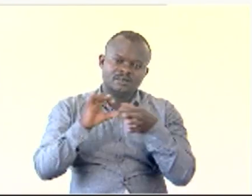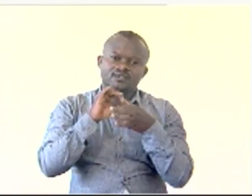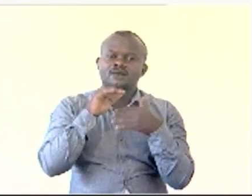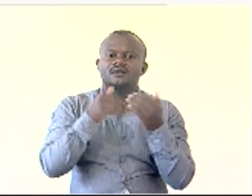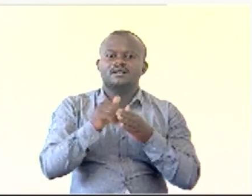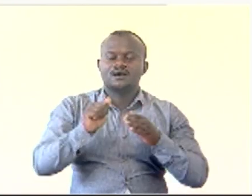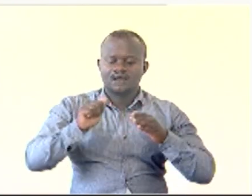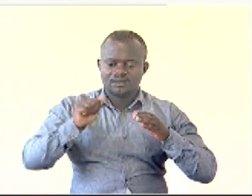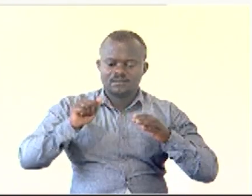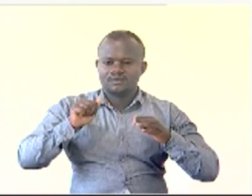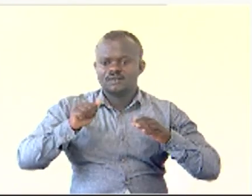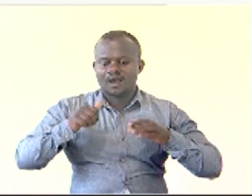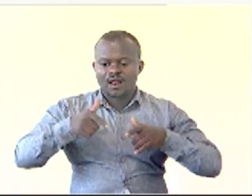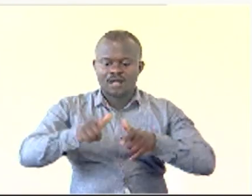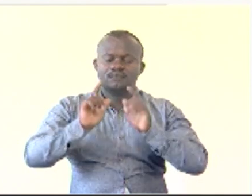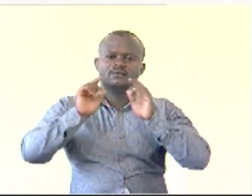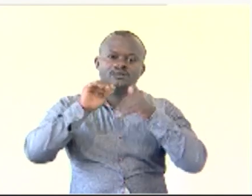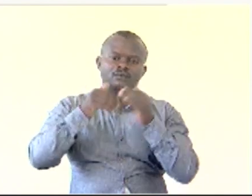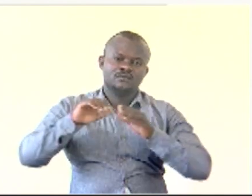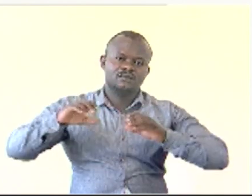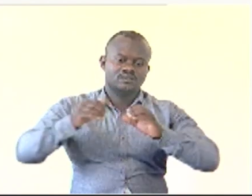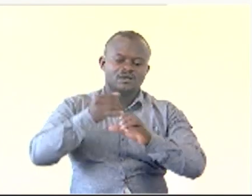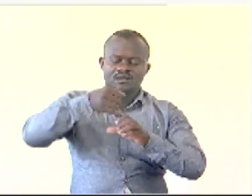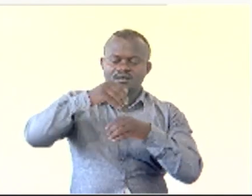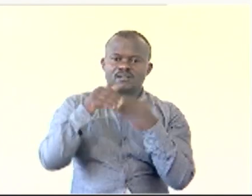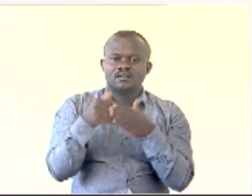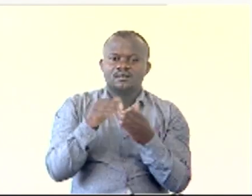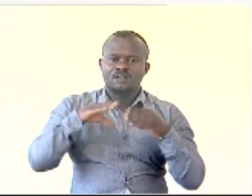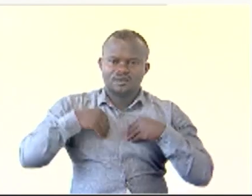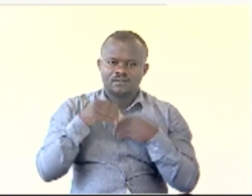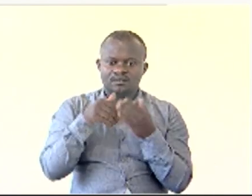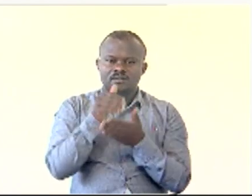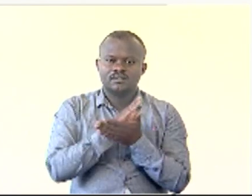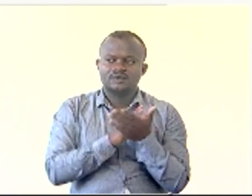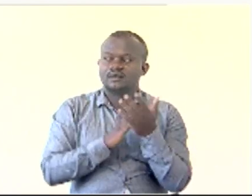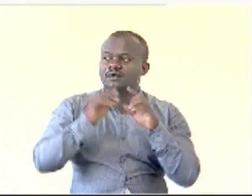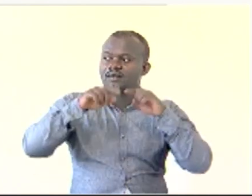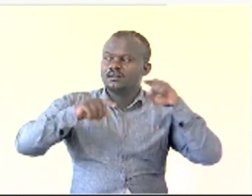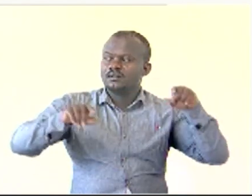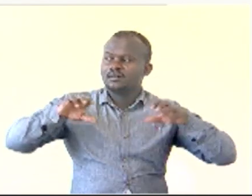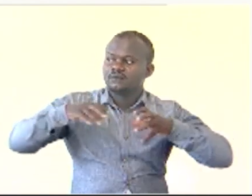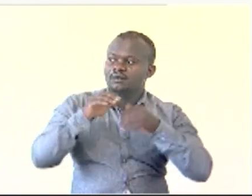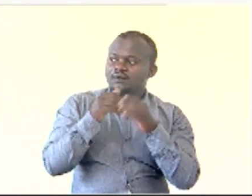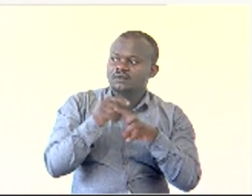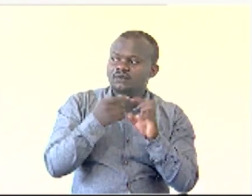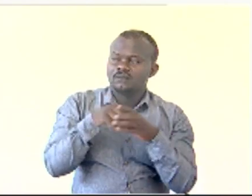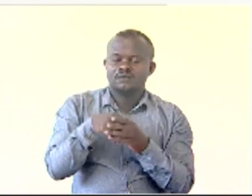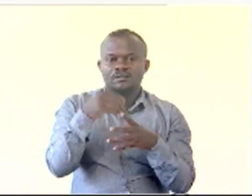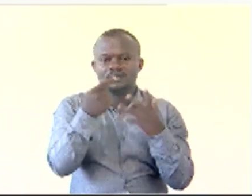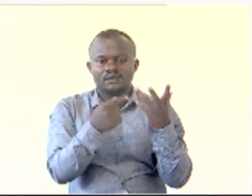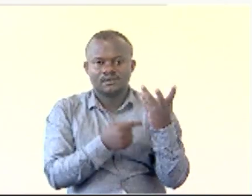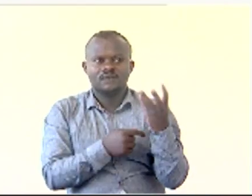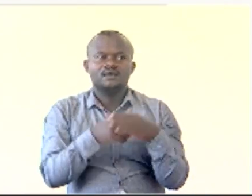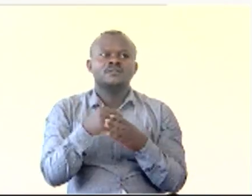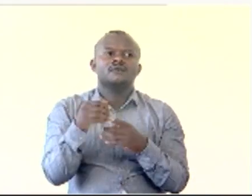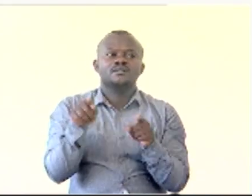allow all movement. And so they allow some degree of movement. I can move it from here, but I can't turn my hand in